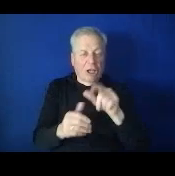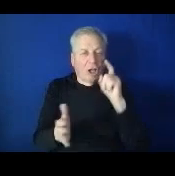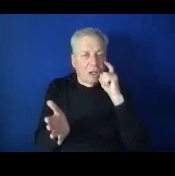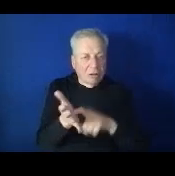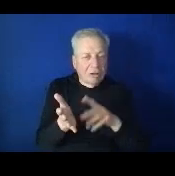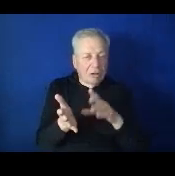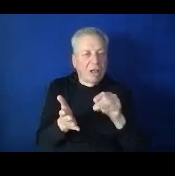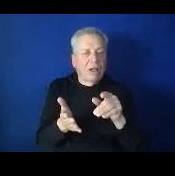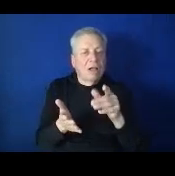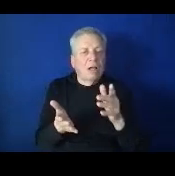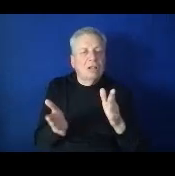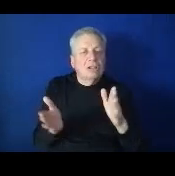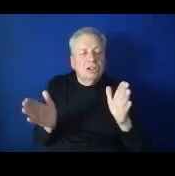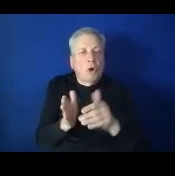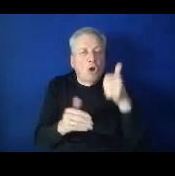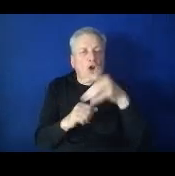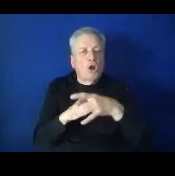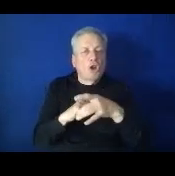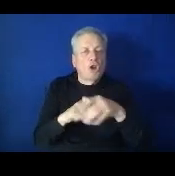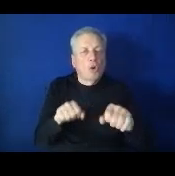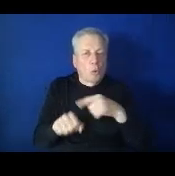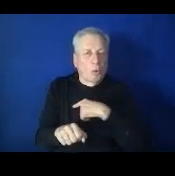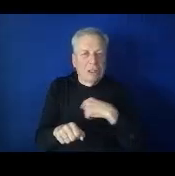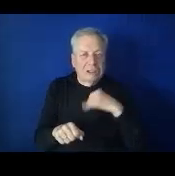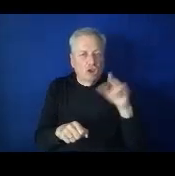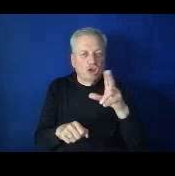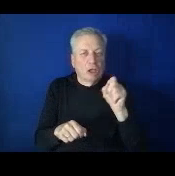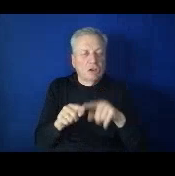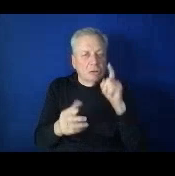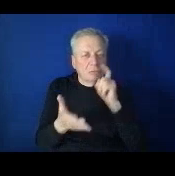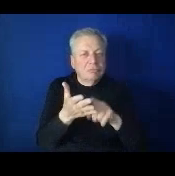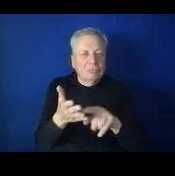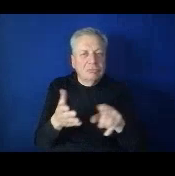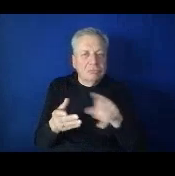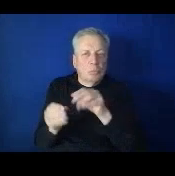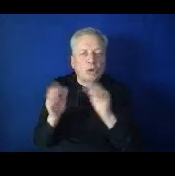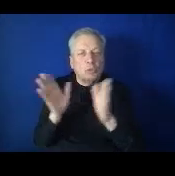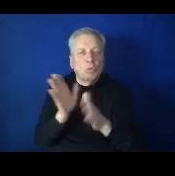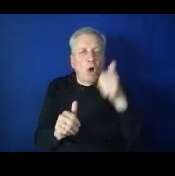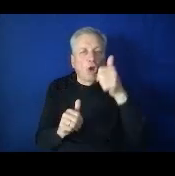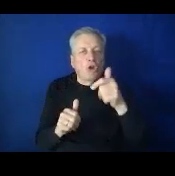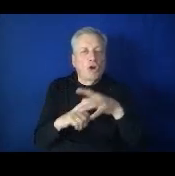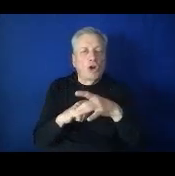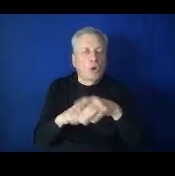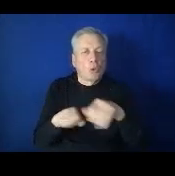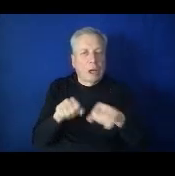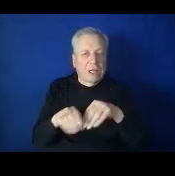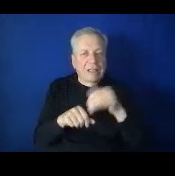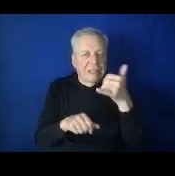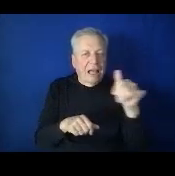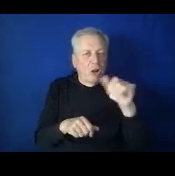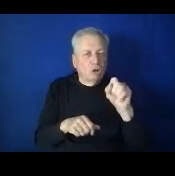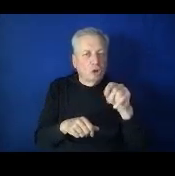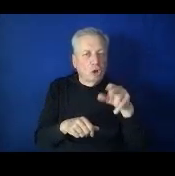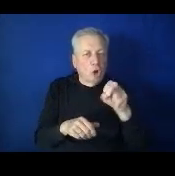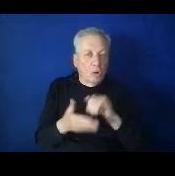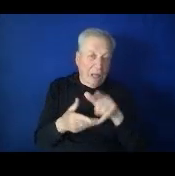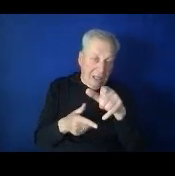smaller earthquakes. So we just started to locate more of the smaller earthquakes that are happening in Yellowstone. So this